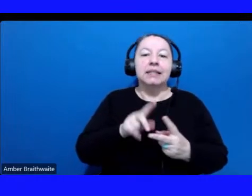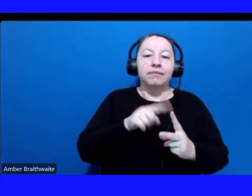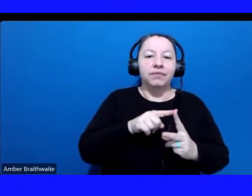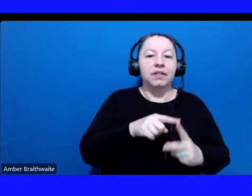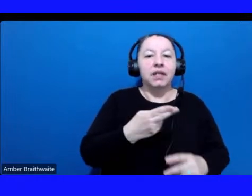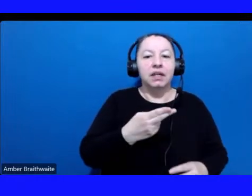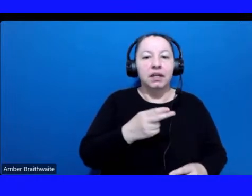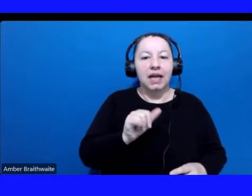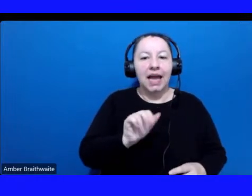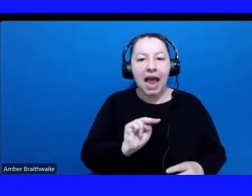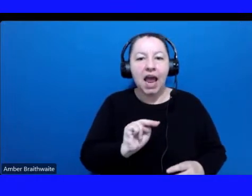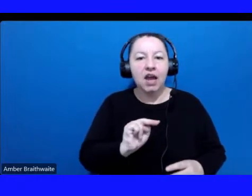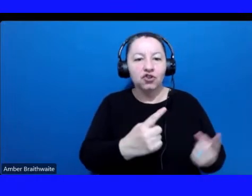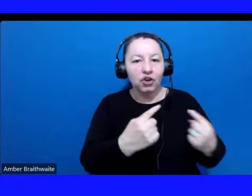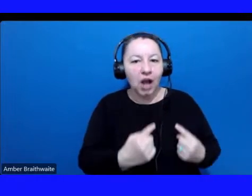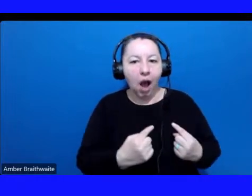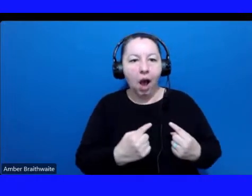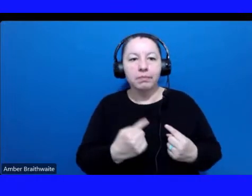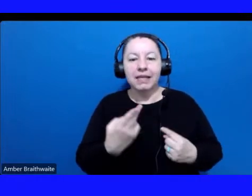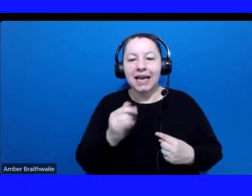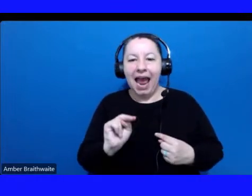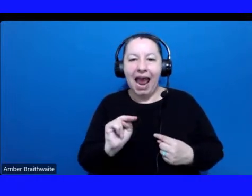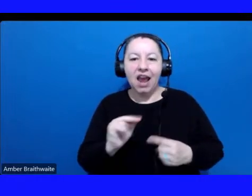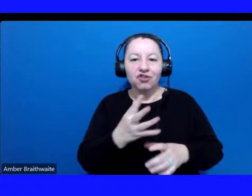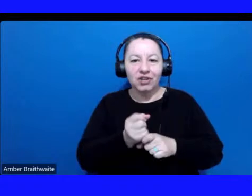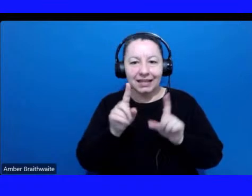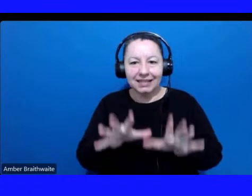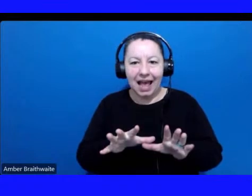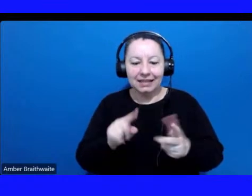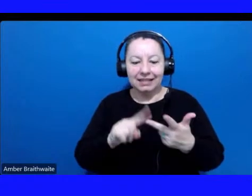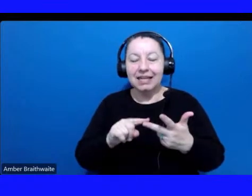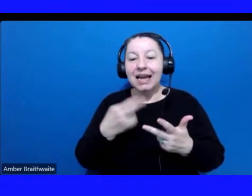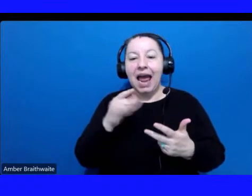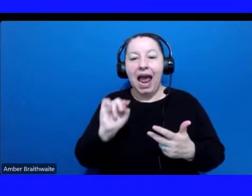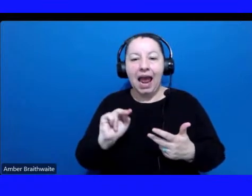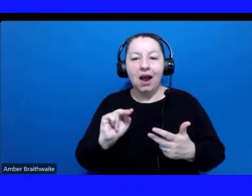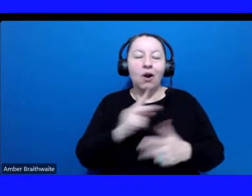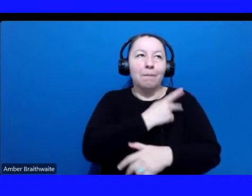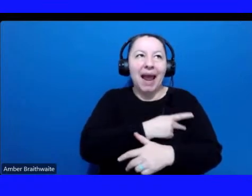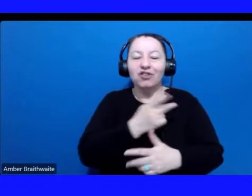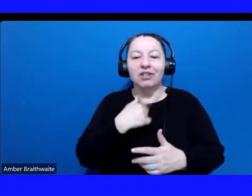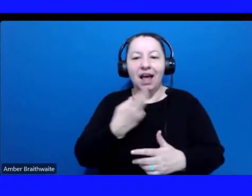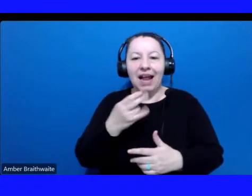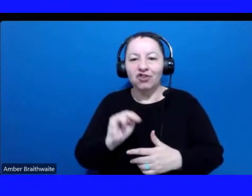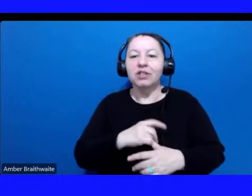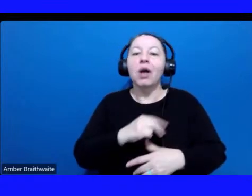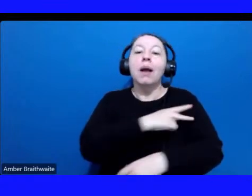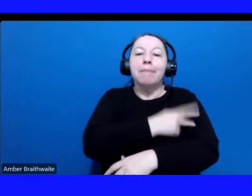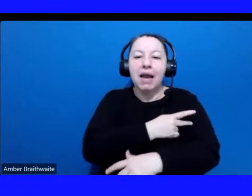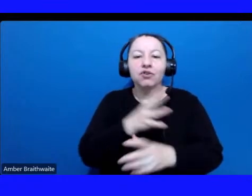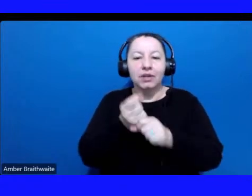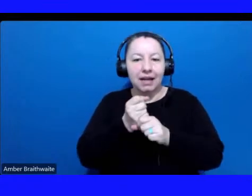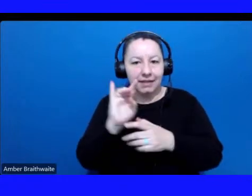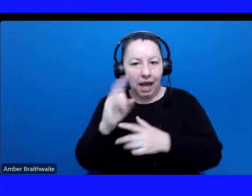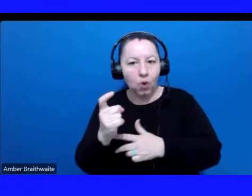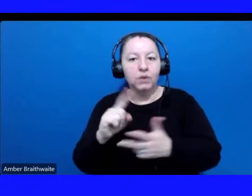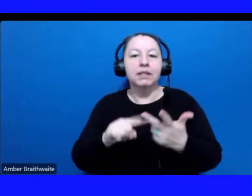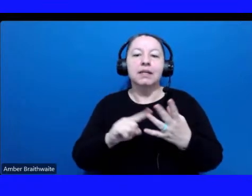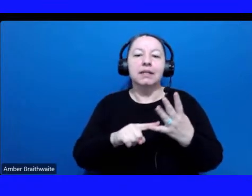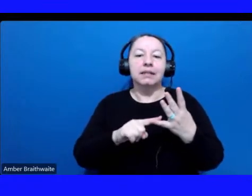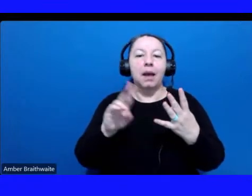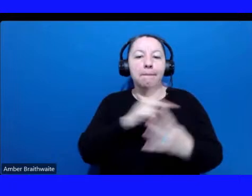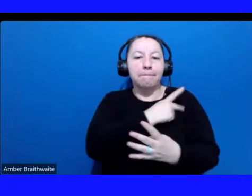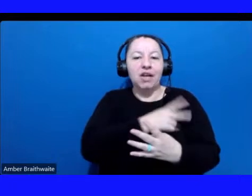not, it's a huge problem. The conceptual model has to move to all of the things that